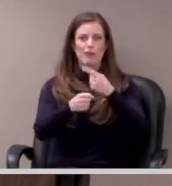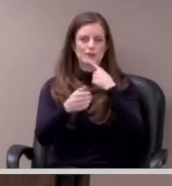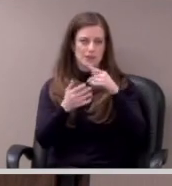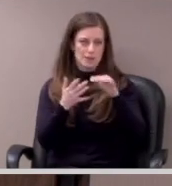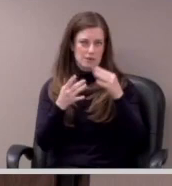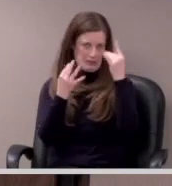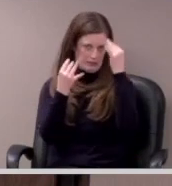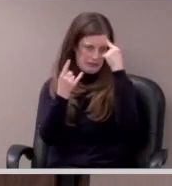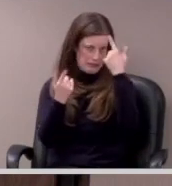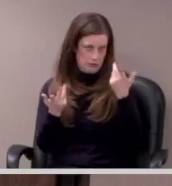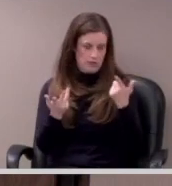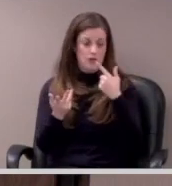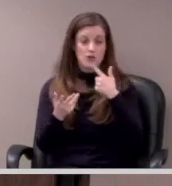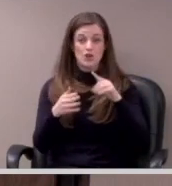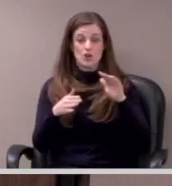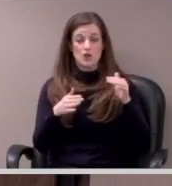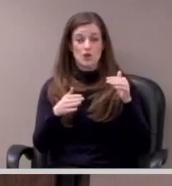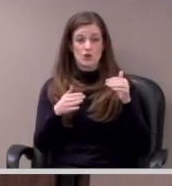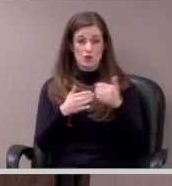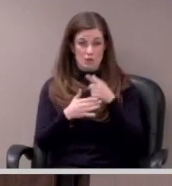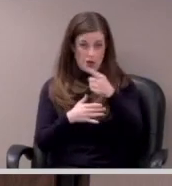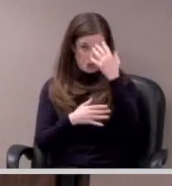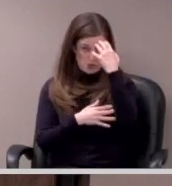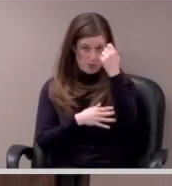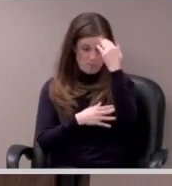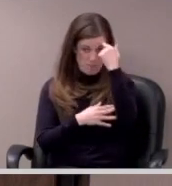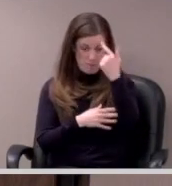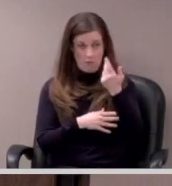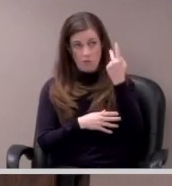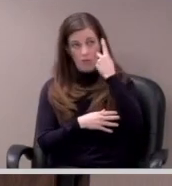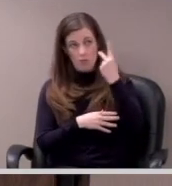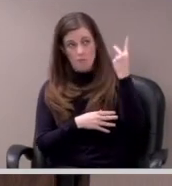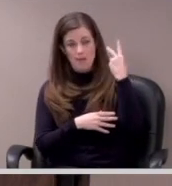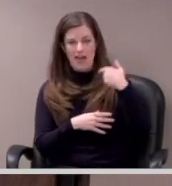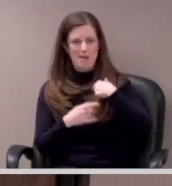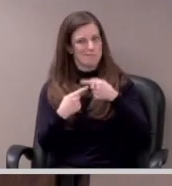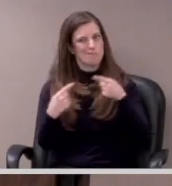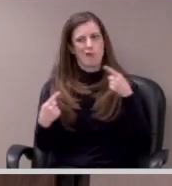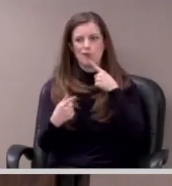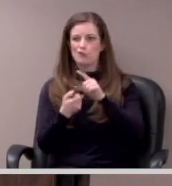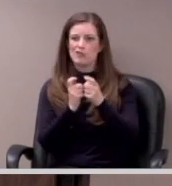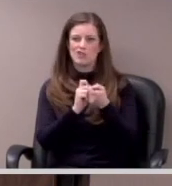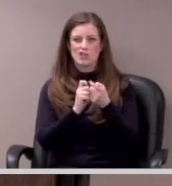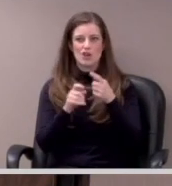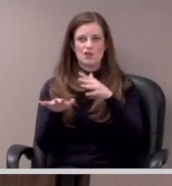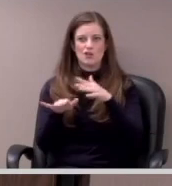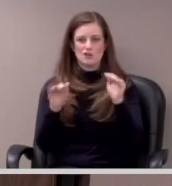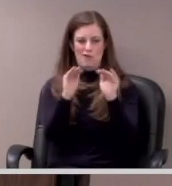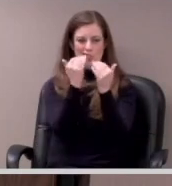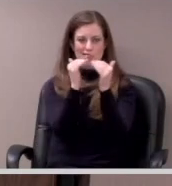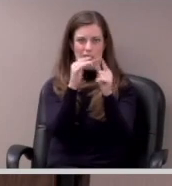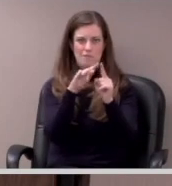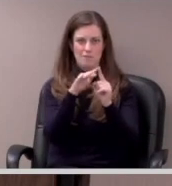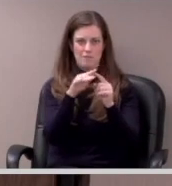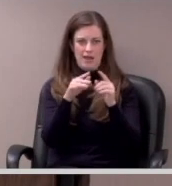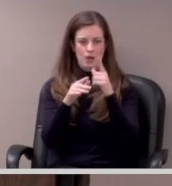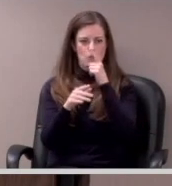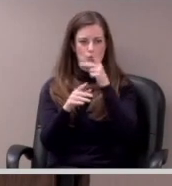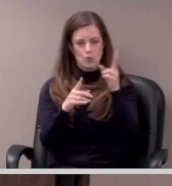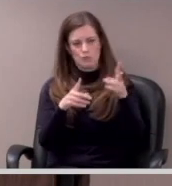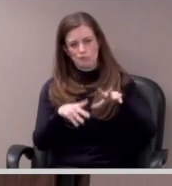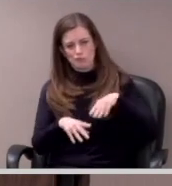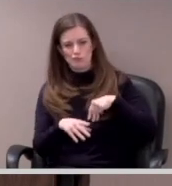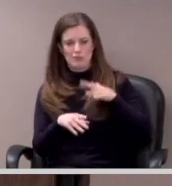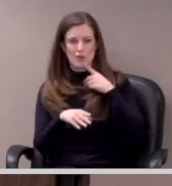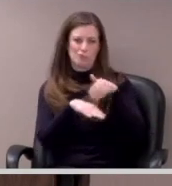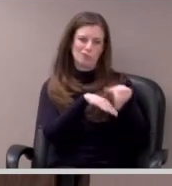To refresh your memory, I am opposed to the recommended change to eliminate school-initiated exits at magnet schools, and more specifically